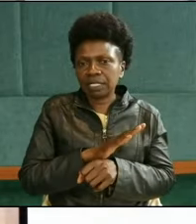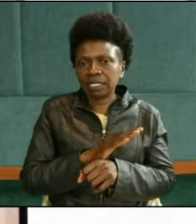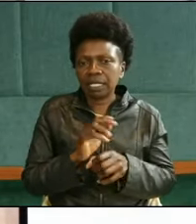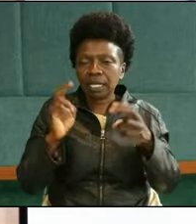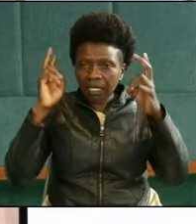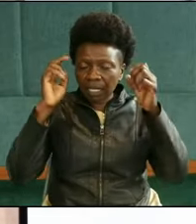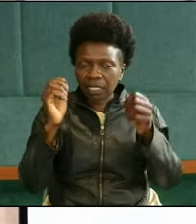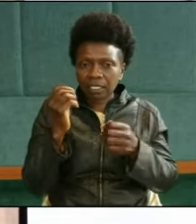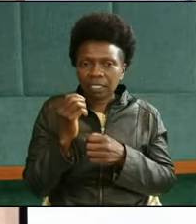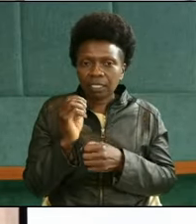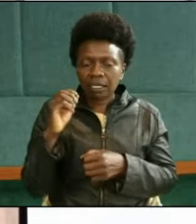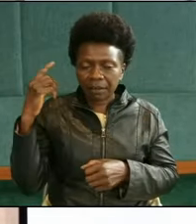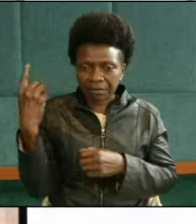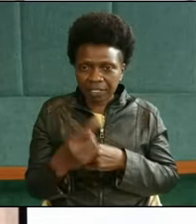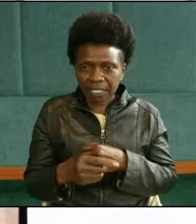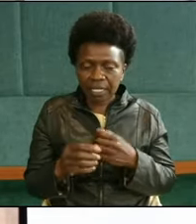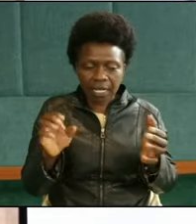is vanquished,